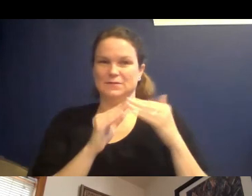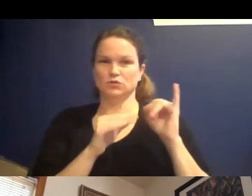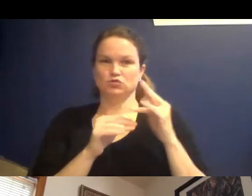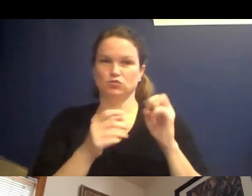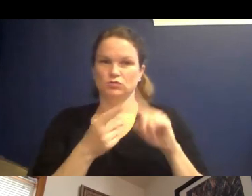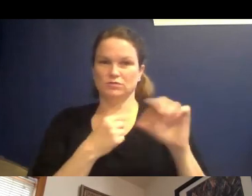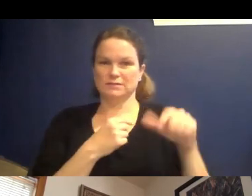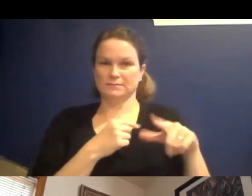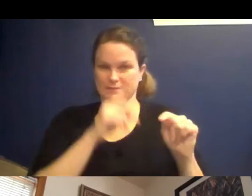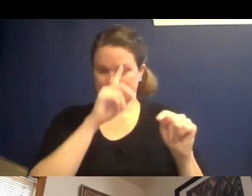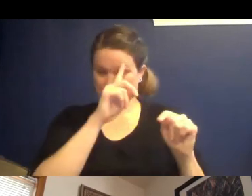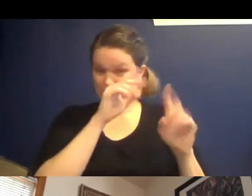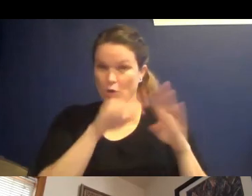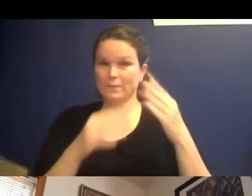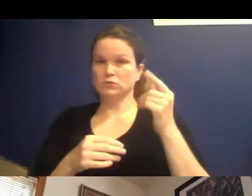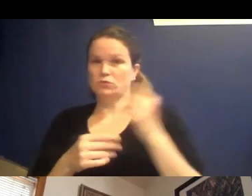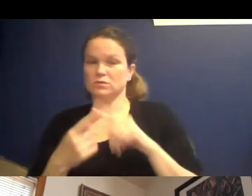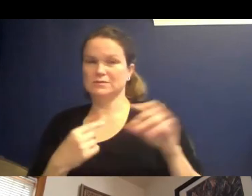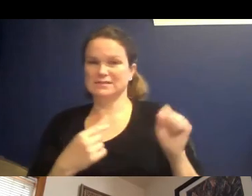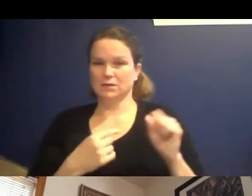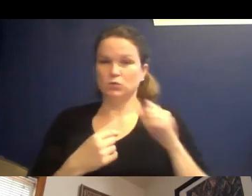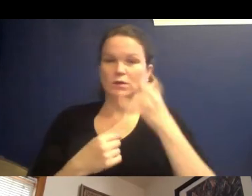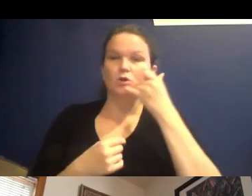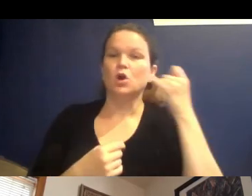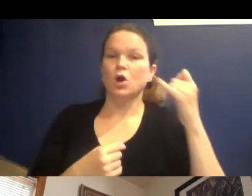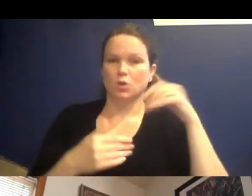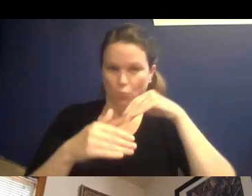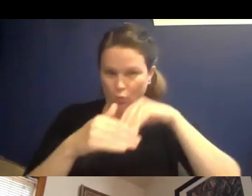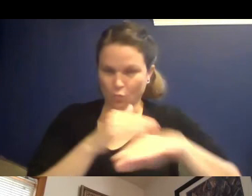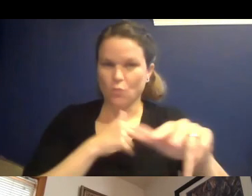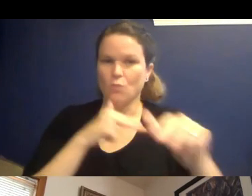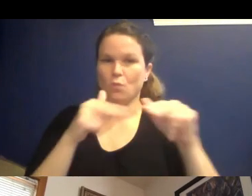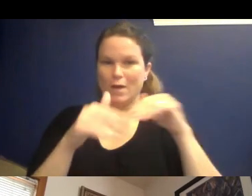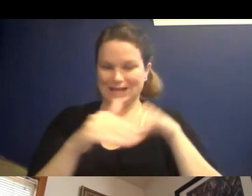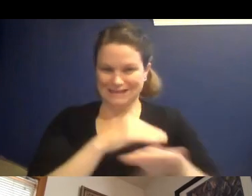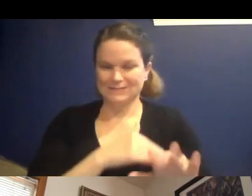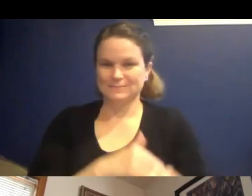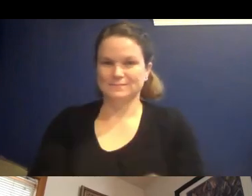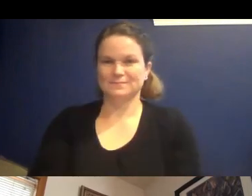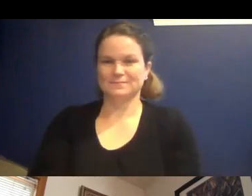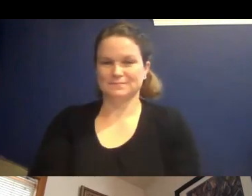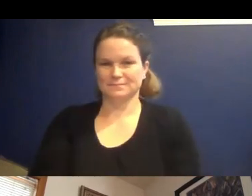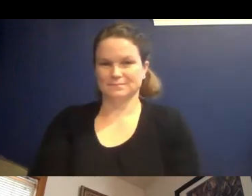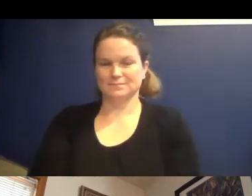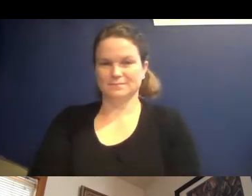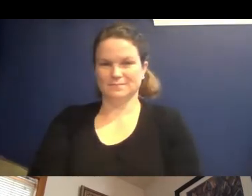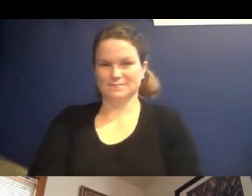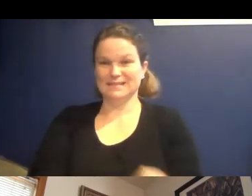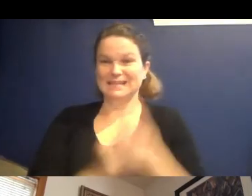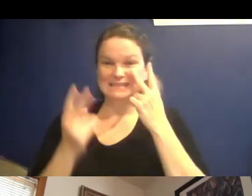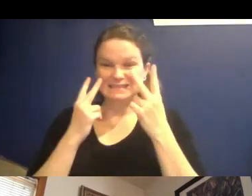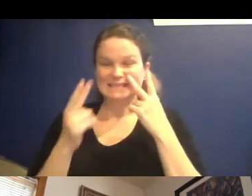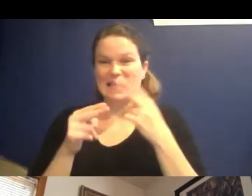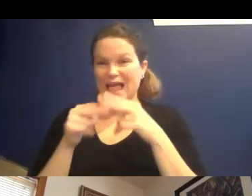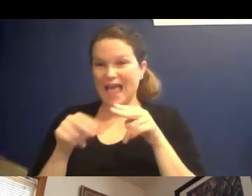September, they're open Tuesday through Saturday, and you can actually walk into the pavilion, a screened area, and see eggs,